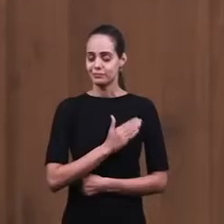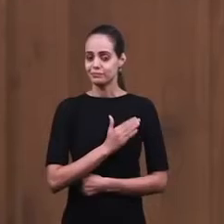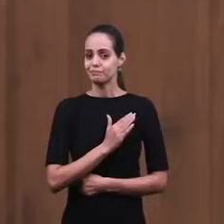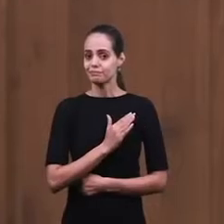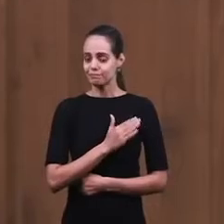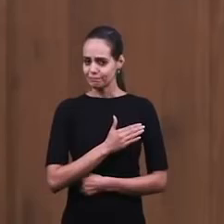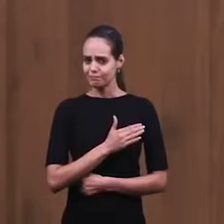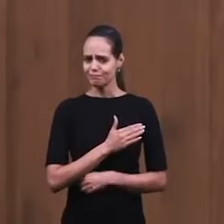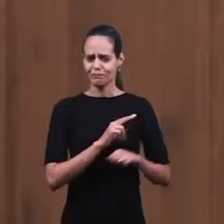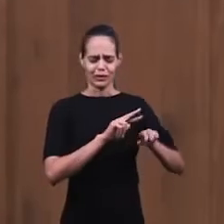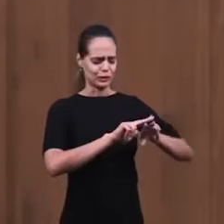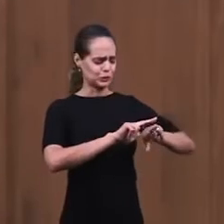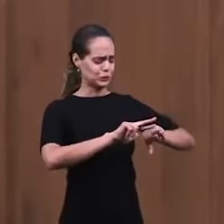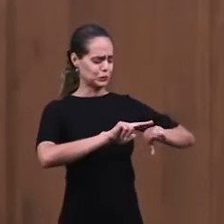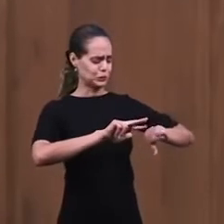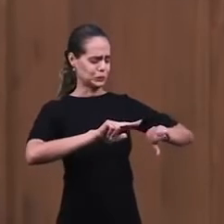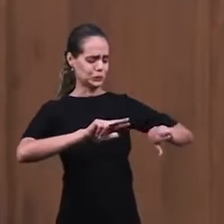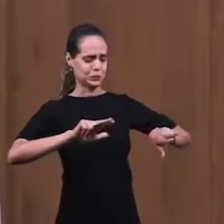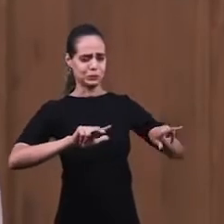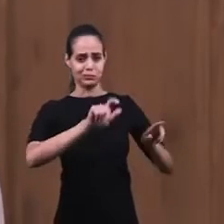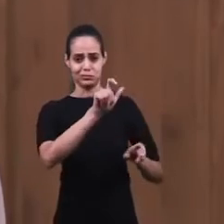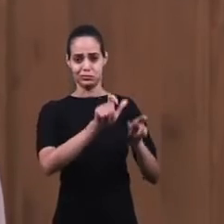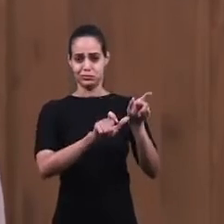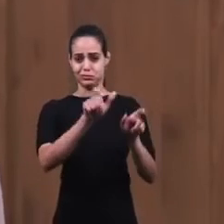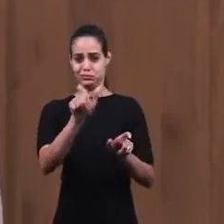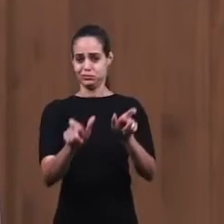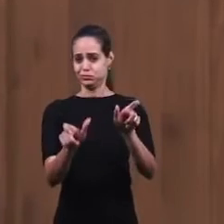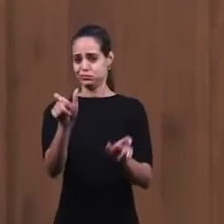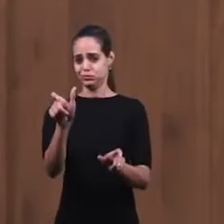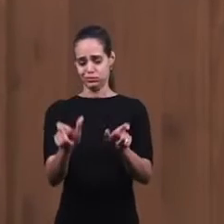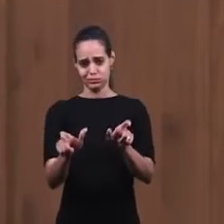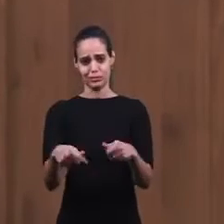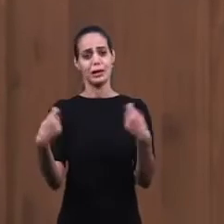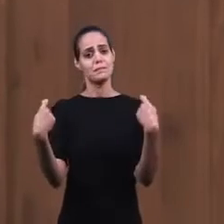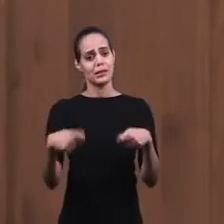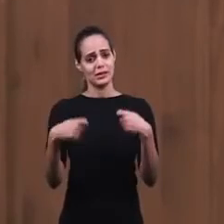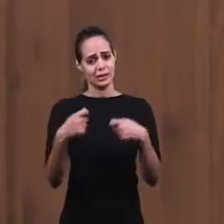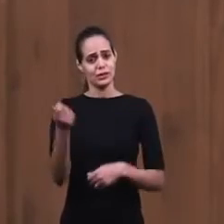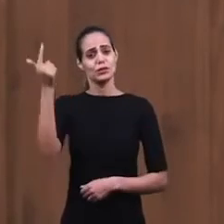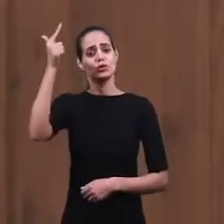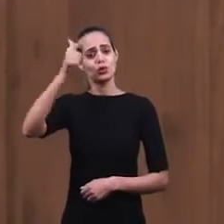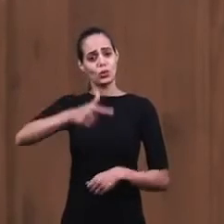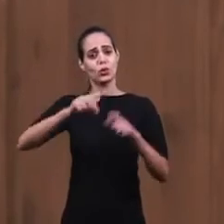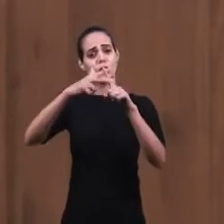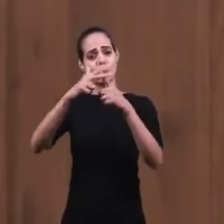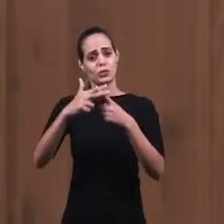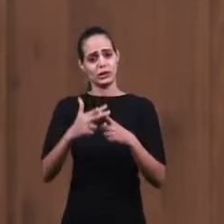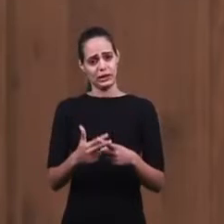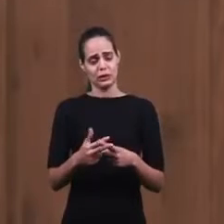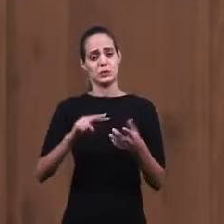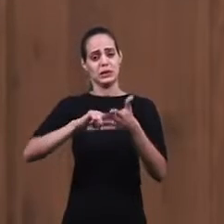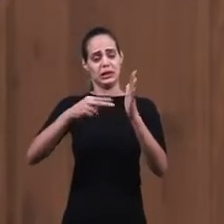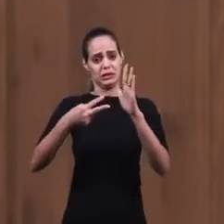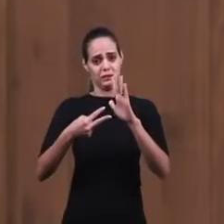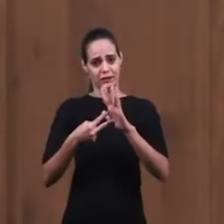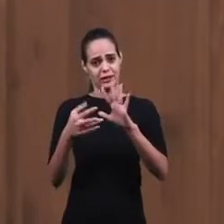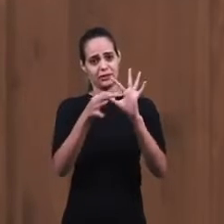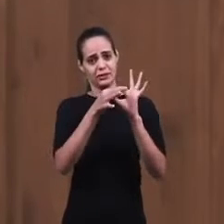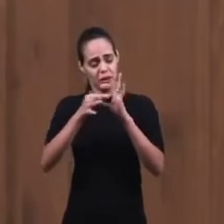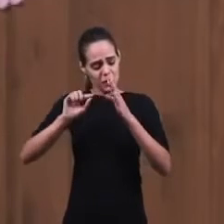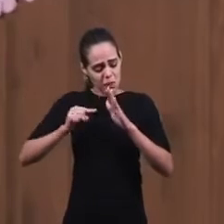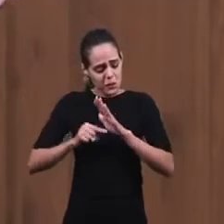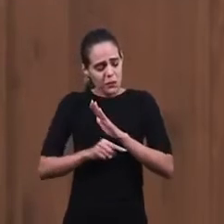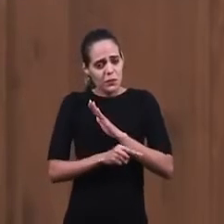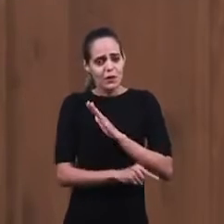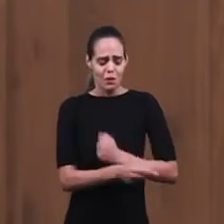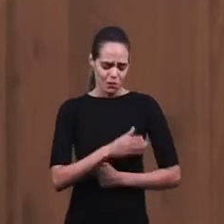they need to be restored. Their hearts sad, need of a blessing.